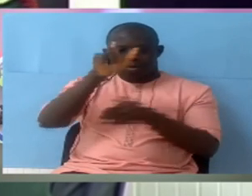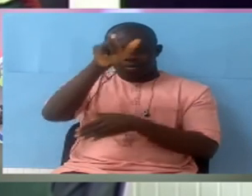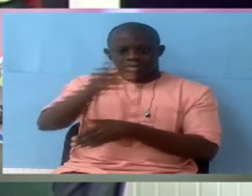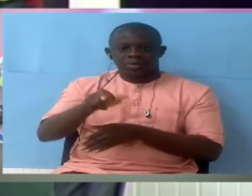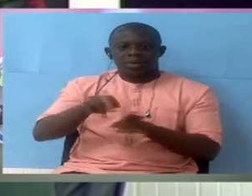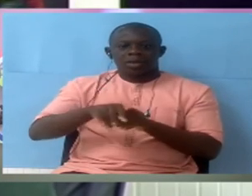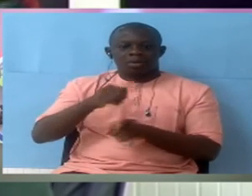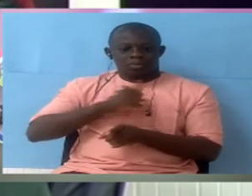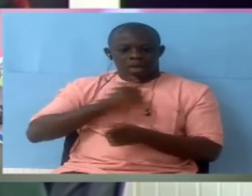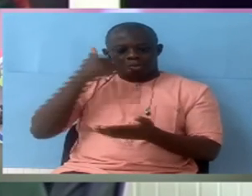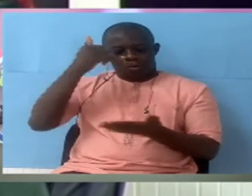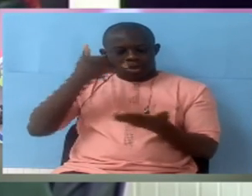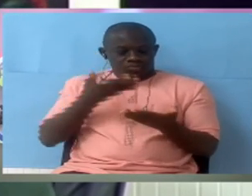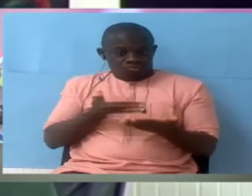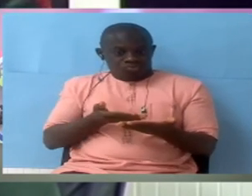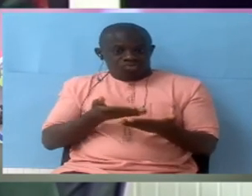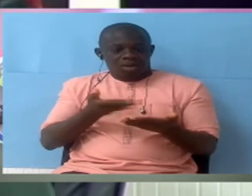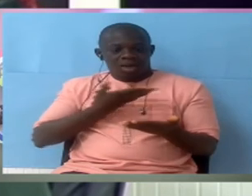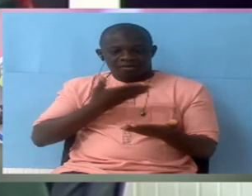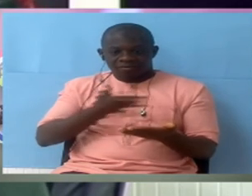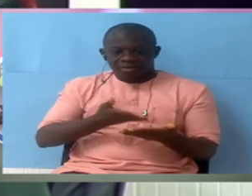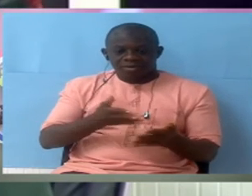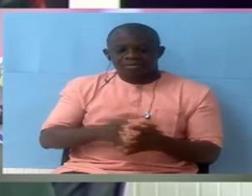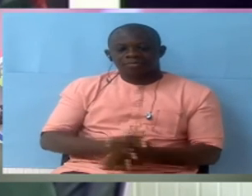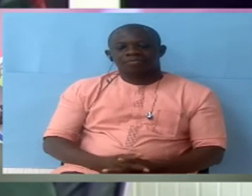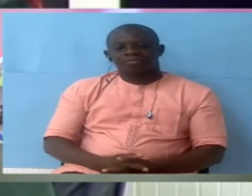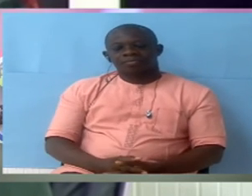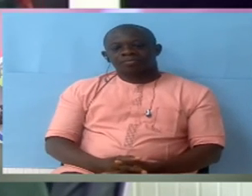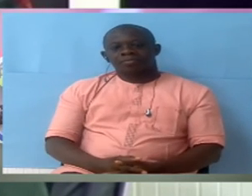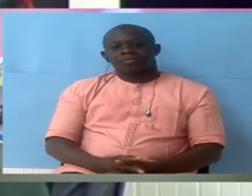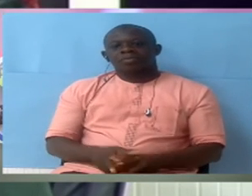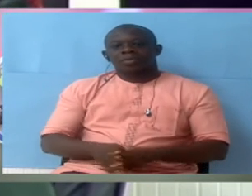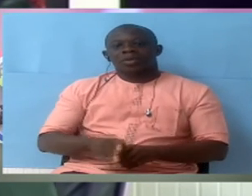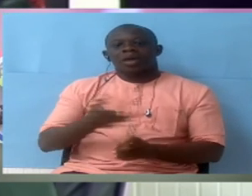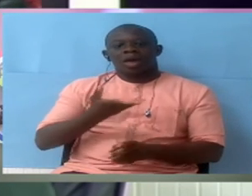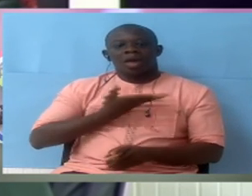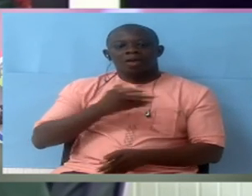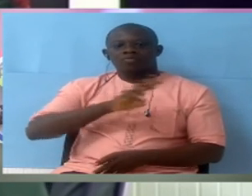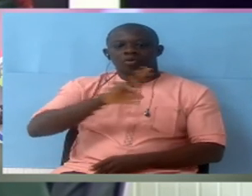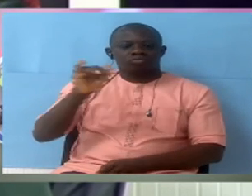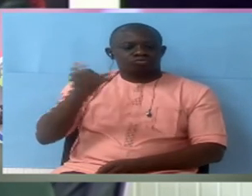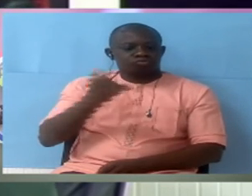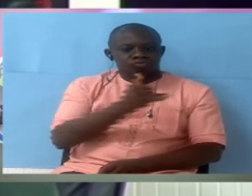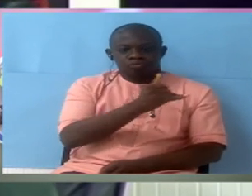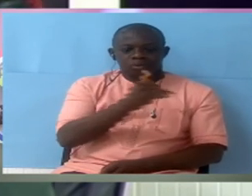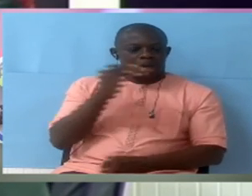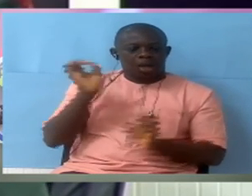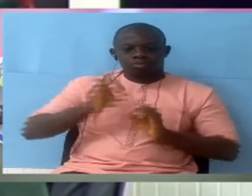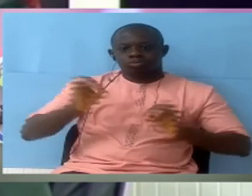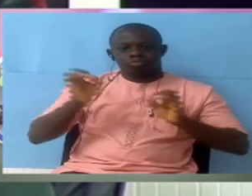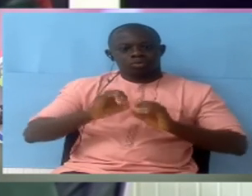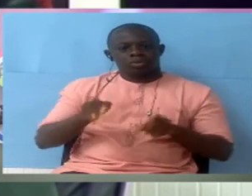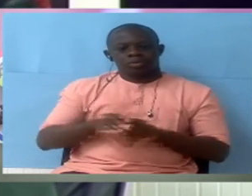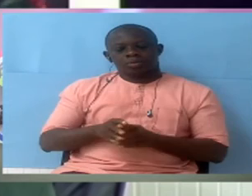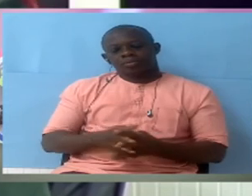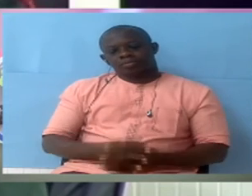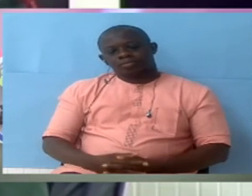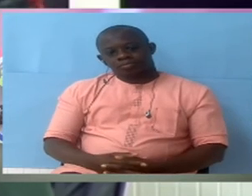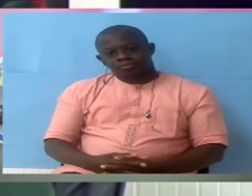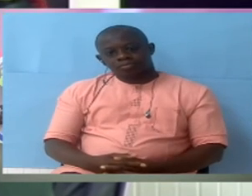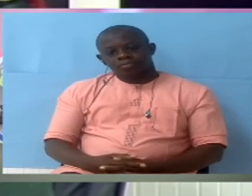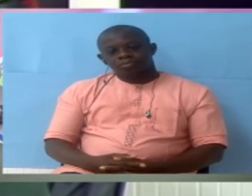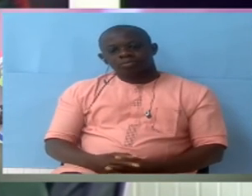my phones are here. Manako suma telephone yaangi ni de. There is no ringing tone. Gisuma ben deguma dara lu ci